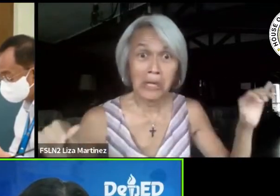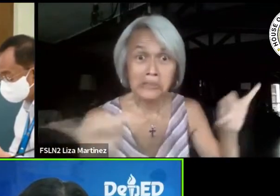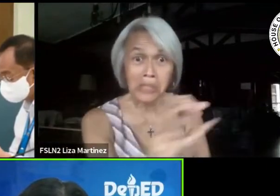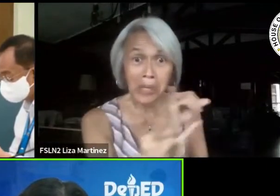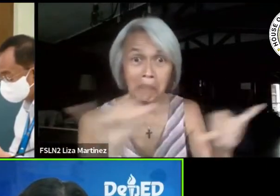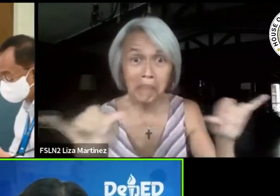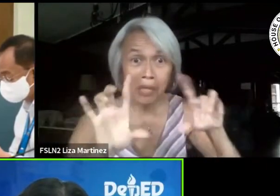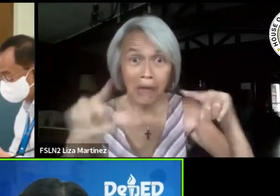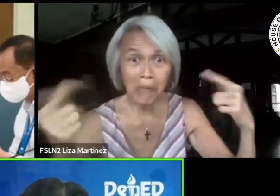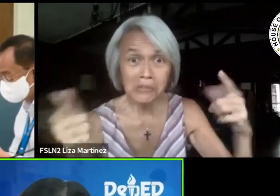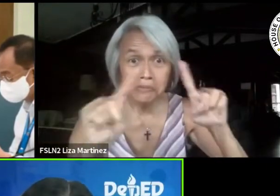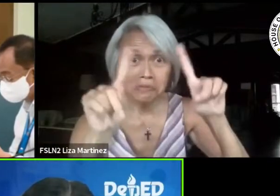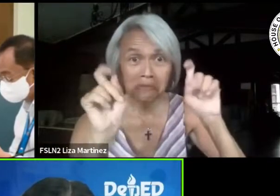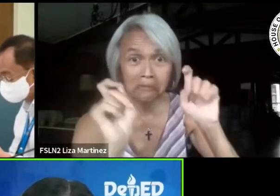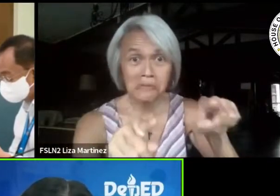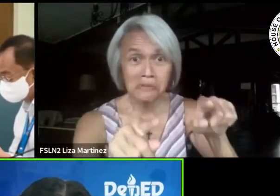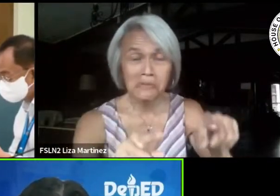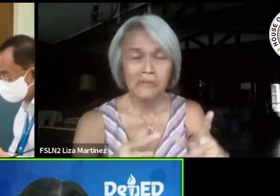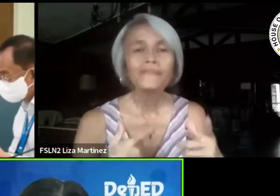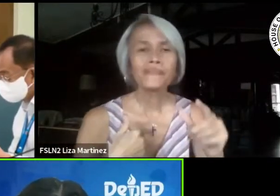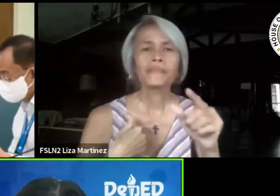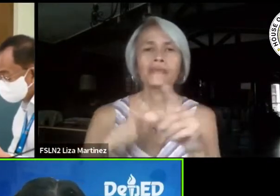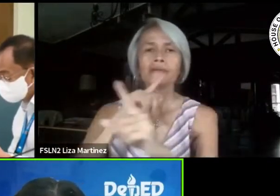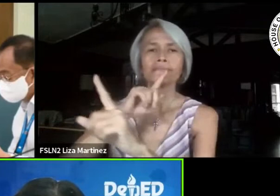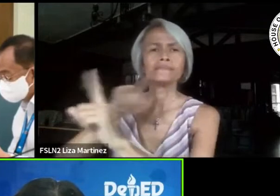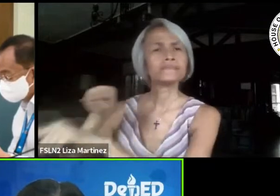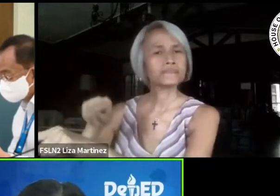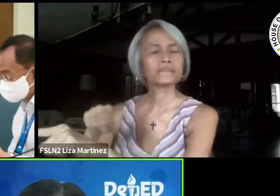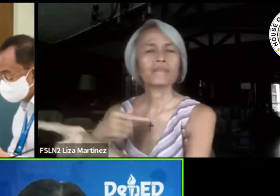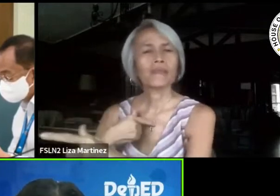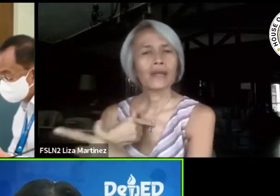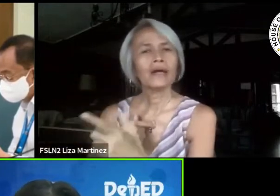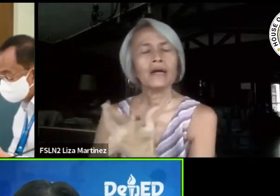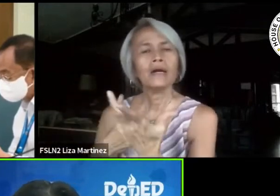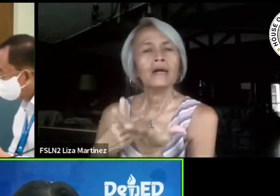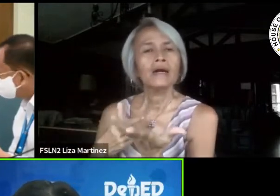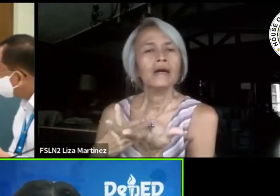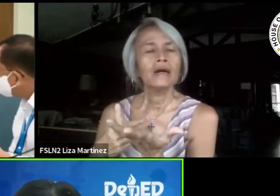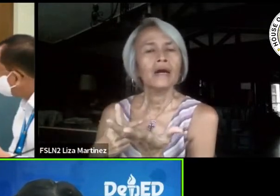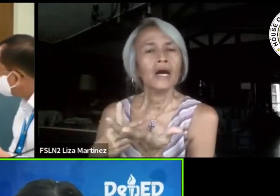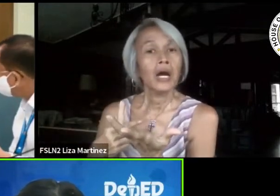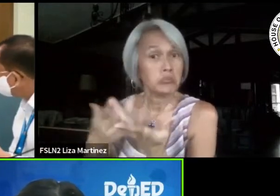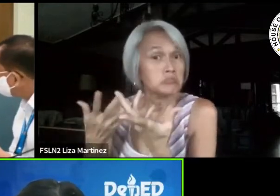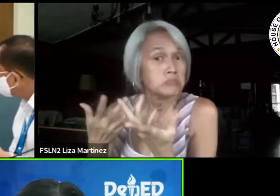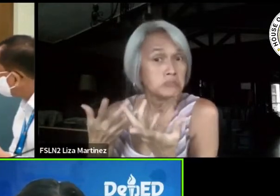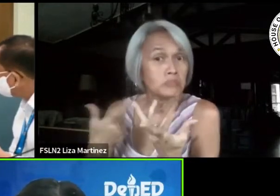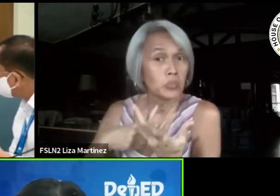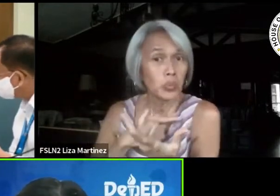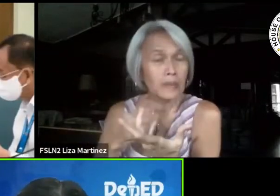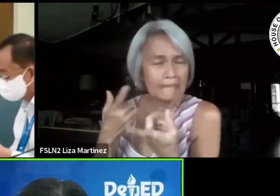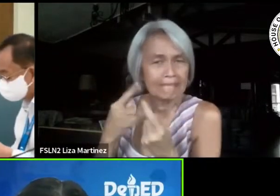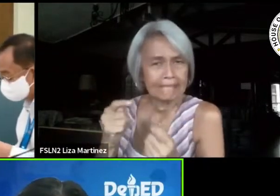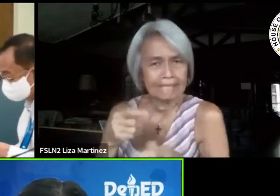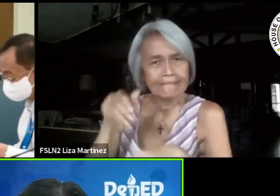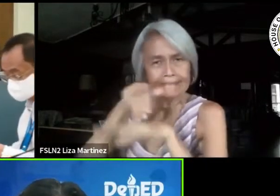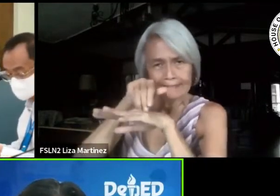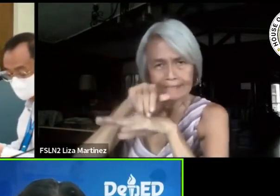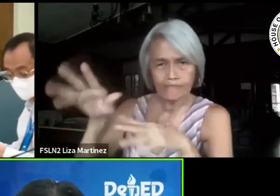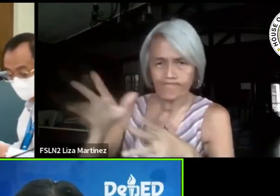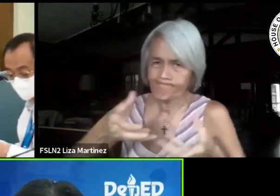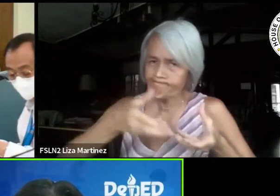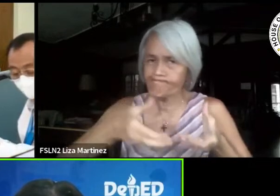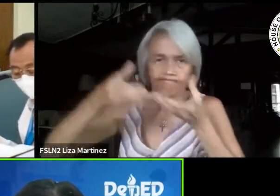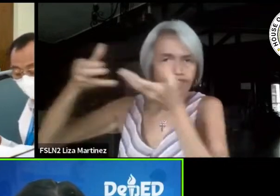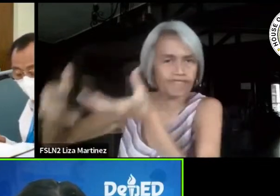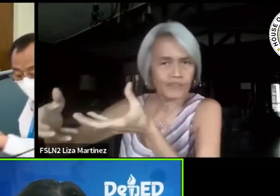Mr. Chair, we will submit to the committee the results of the language mapping